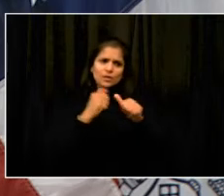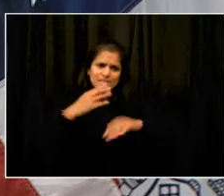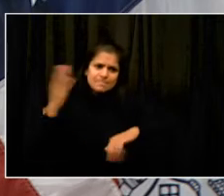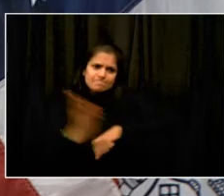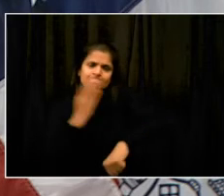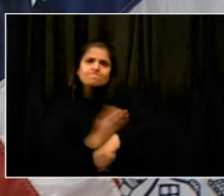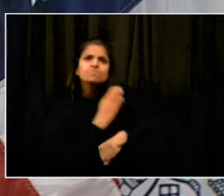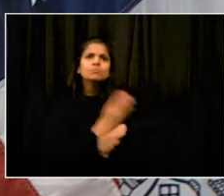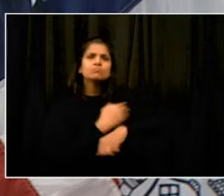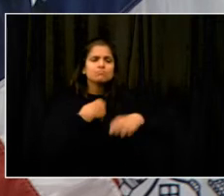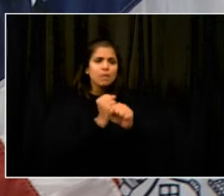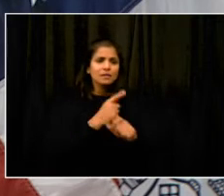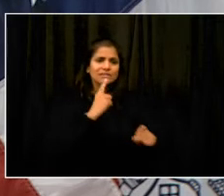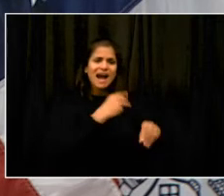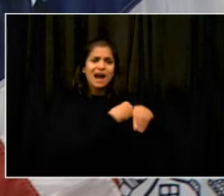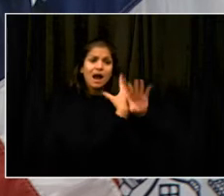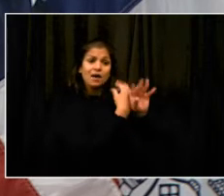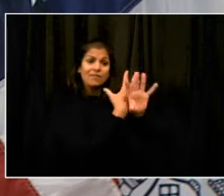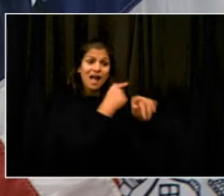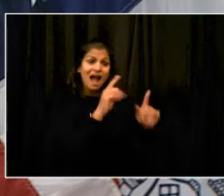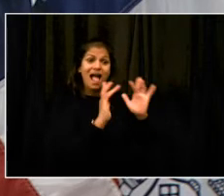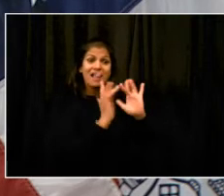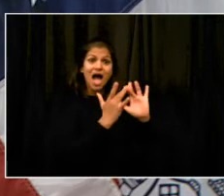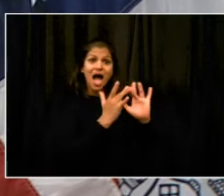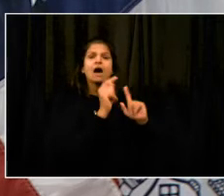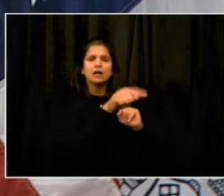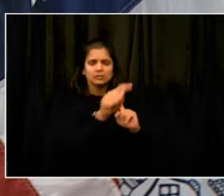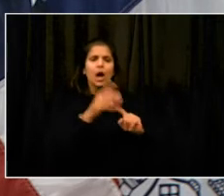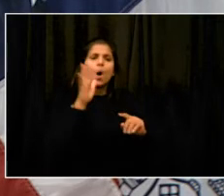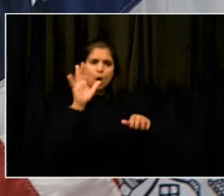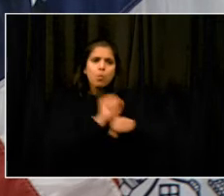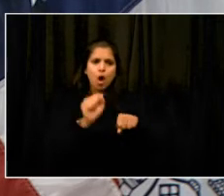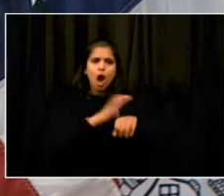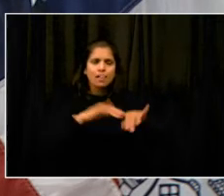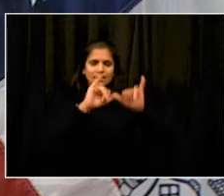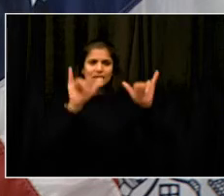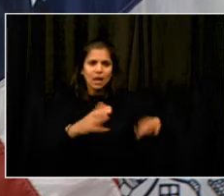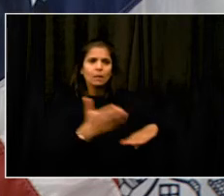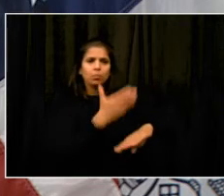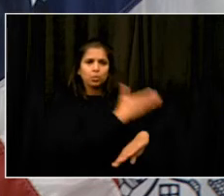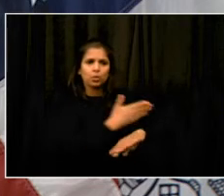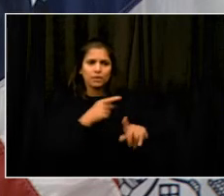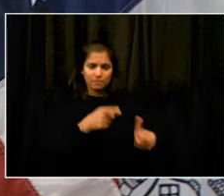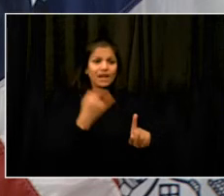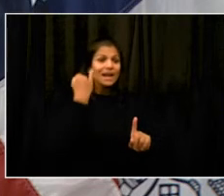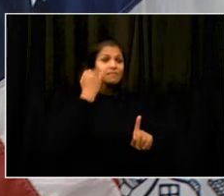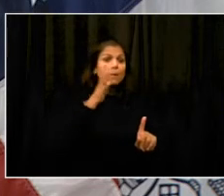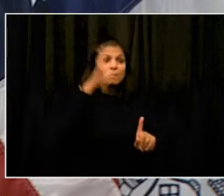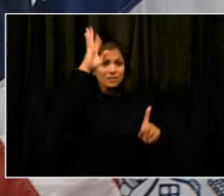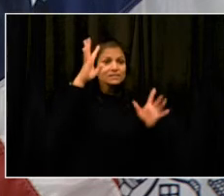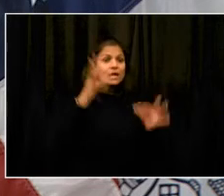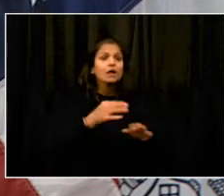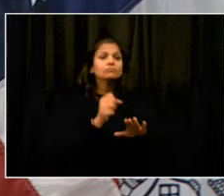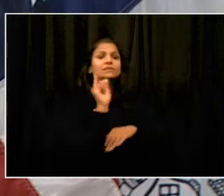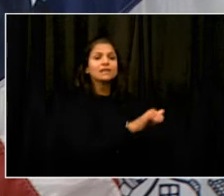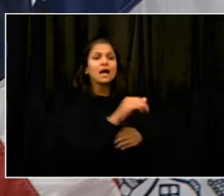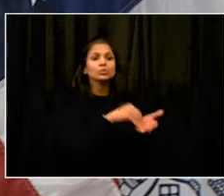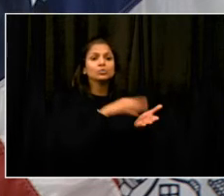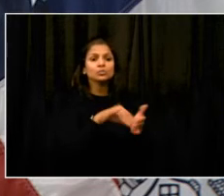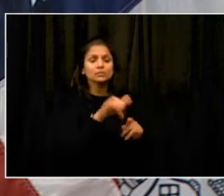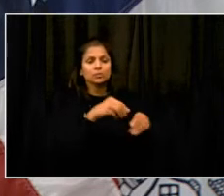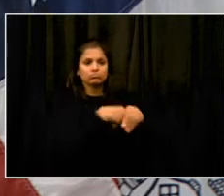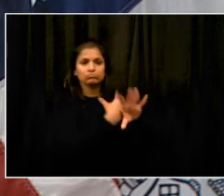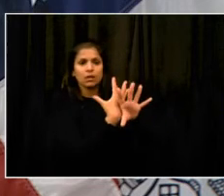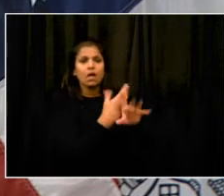people vaccinated as quickly as possible. I have a lot of confidence in our Department of Health's ability to do it. Work to see if we can even get a lot more kids back